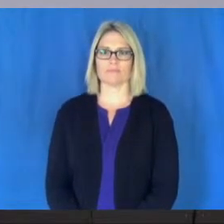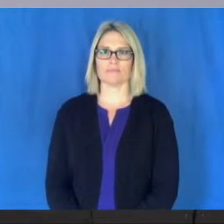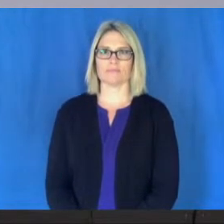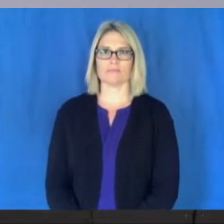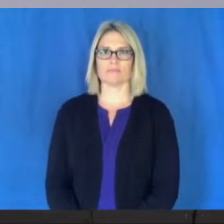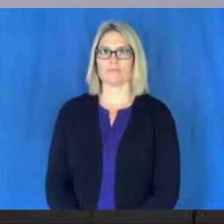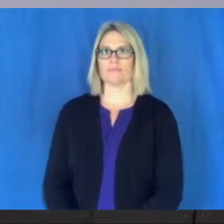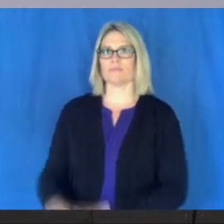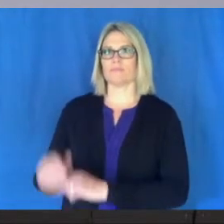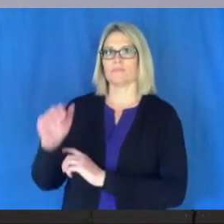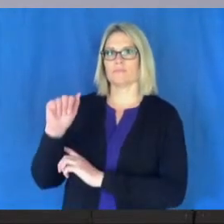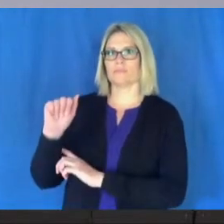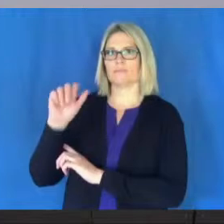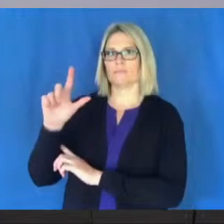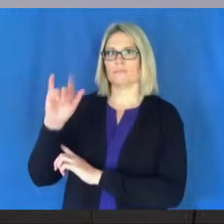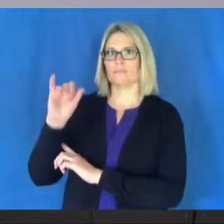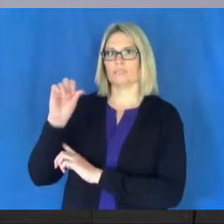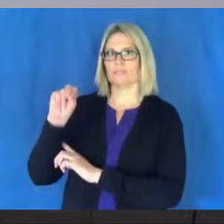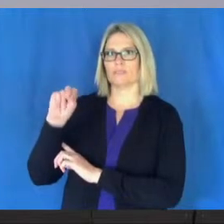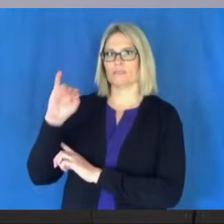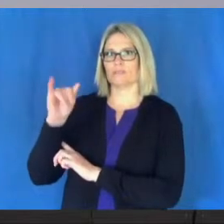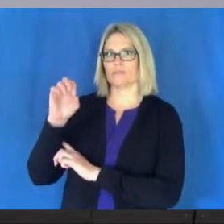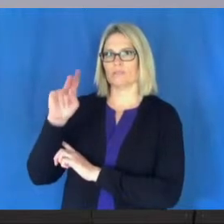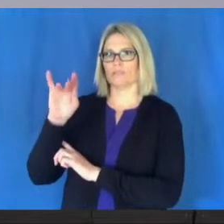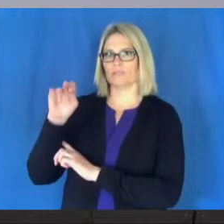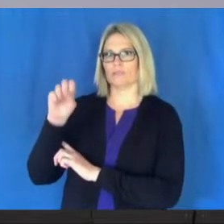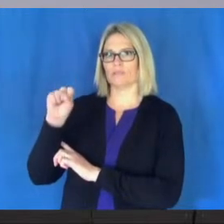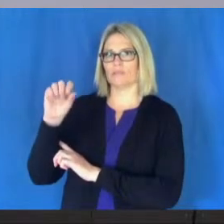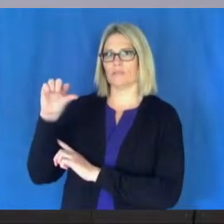Allison Jenkins, The Guardian.